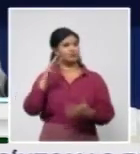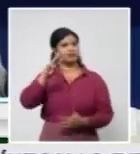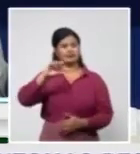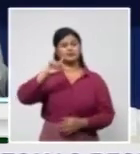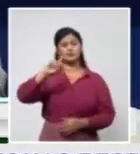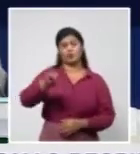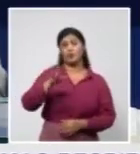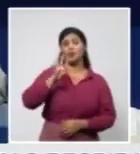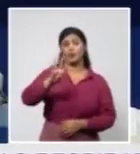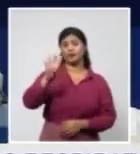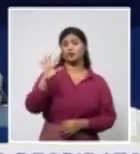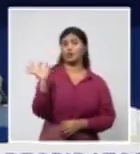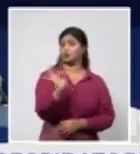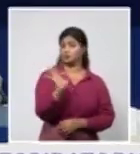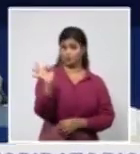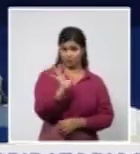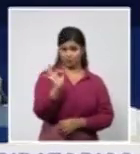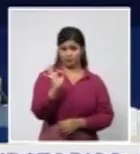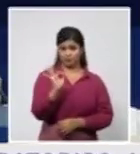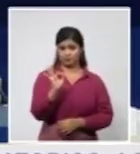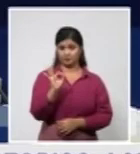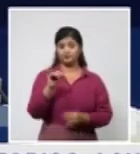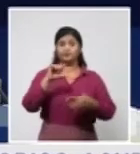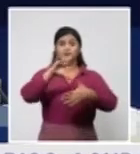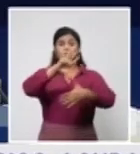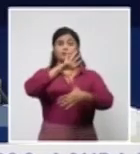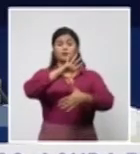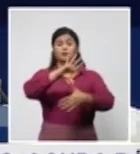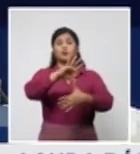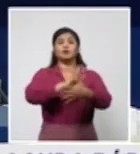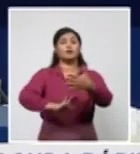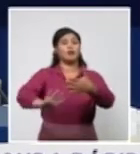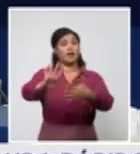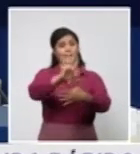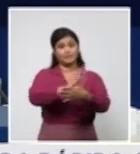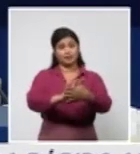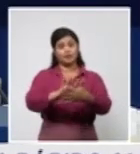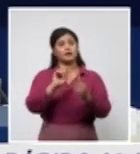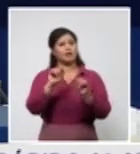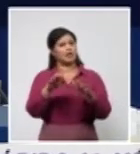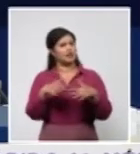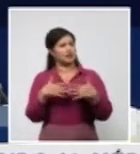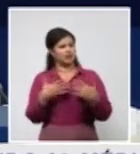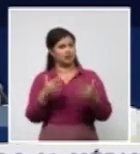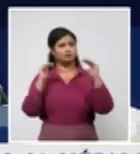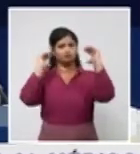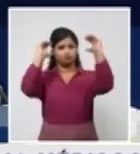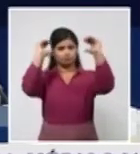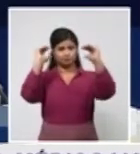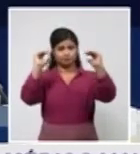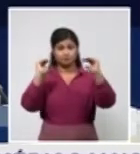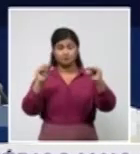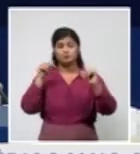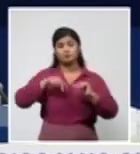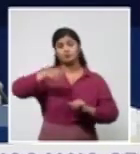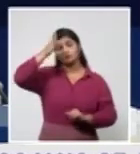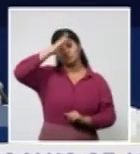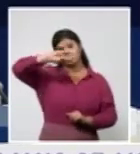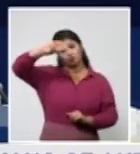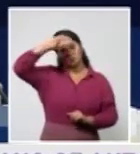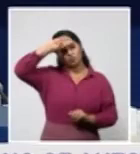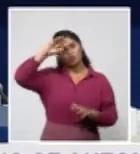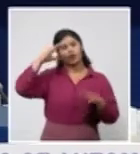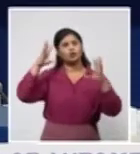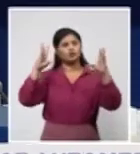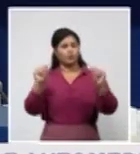rate of 3.44%, which, compared with the regional rate of 3.91%, places